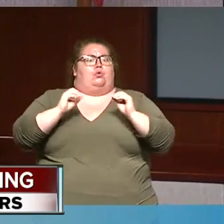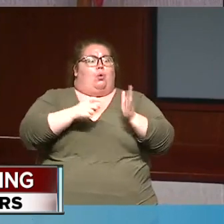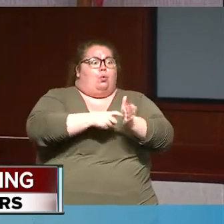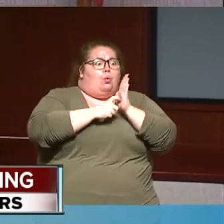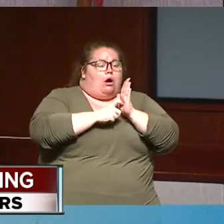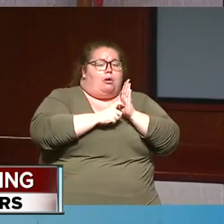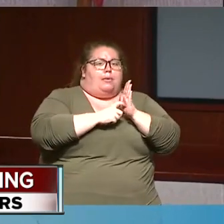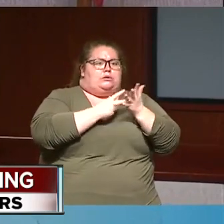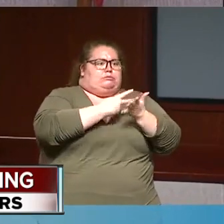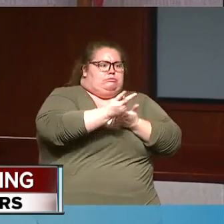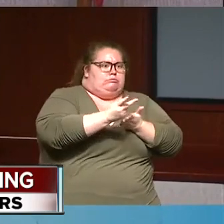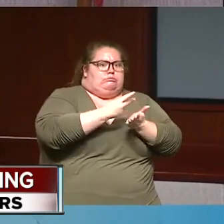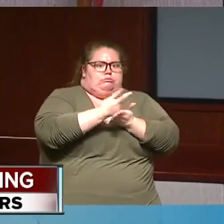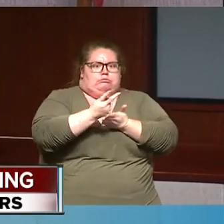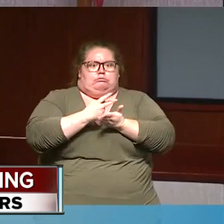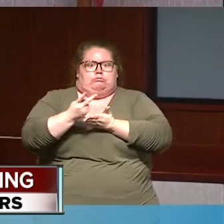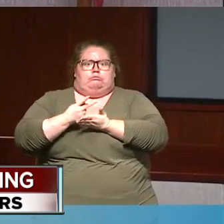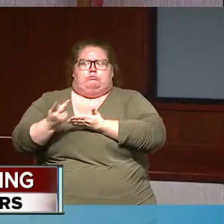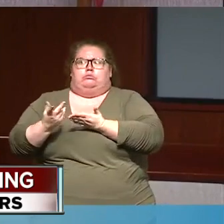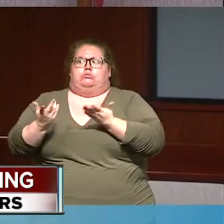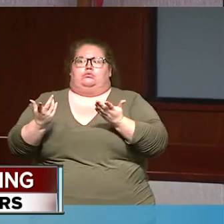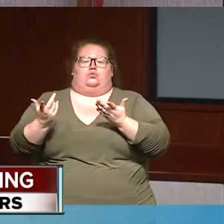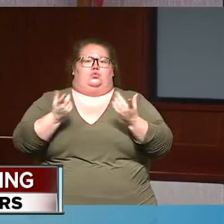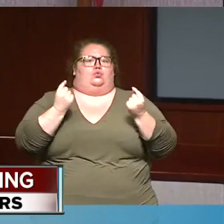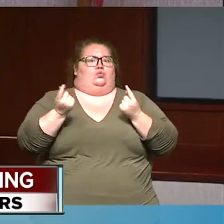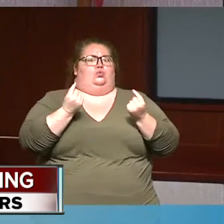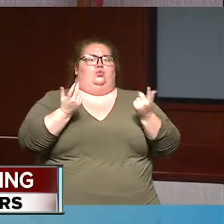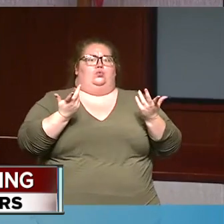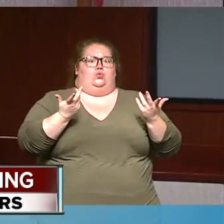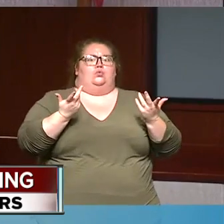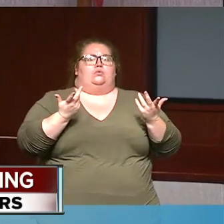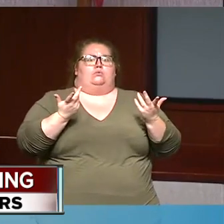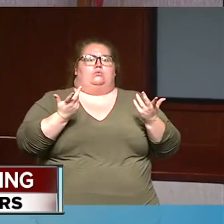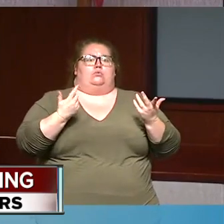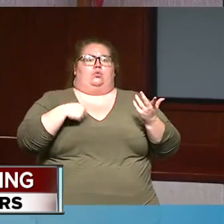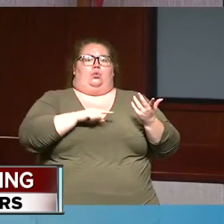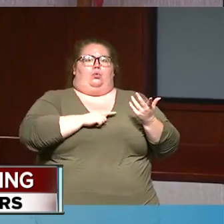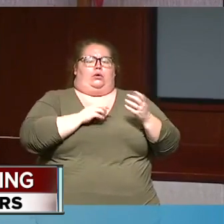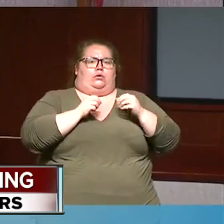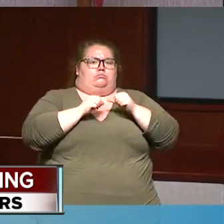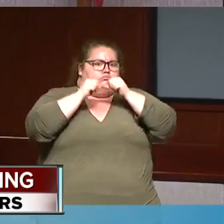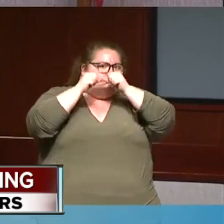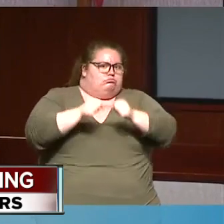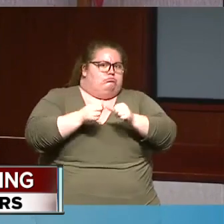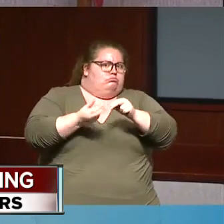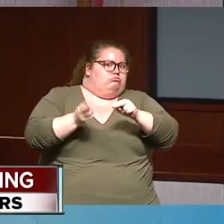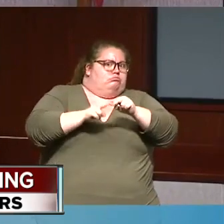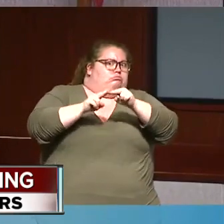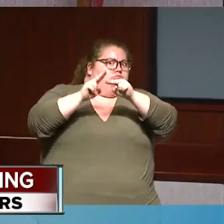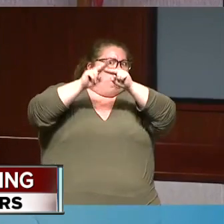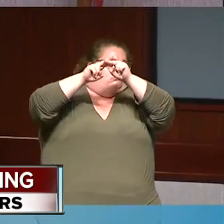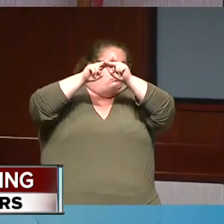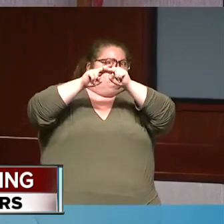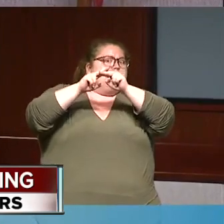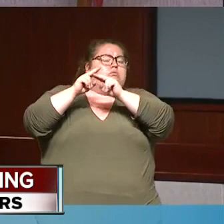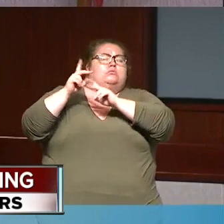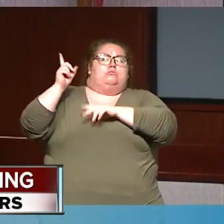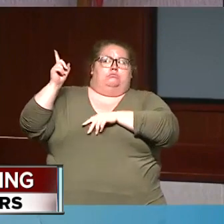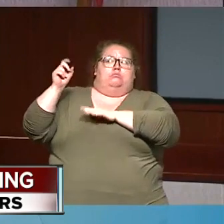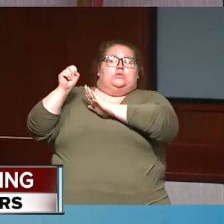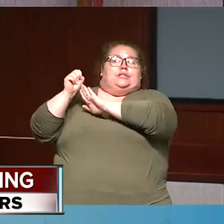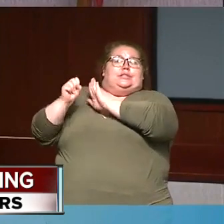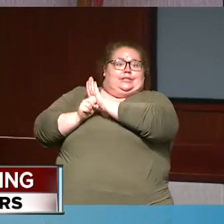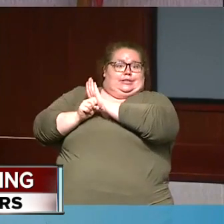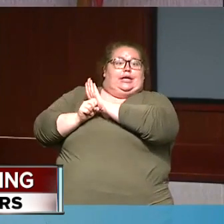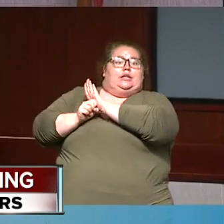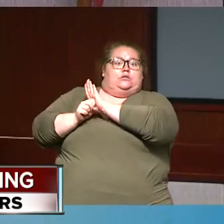form, and our triggers continue to be exceeded, that is always something the state has